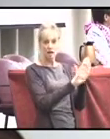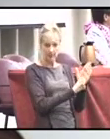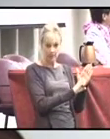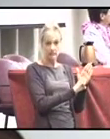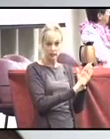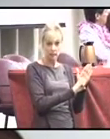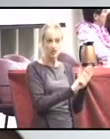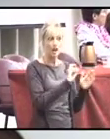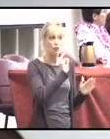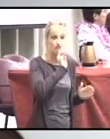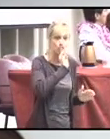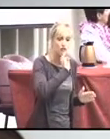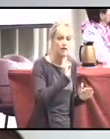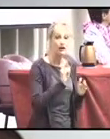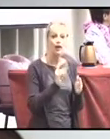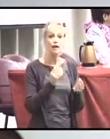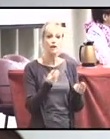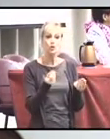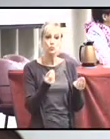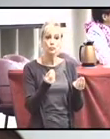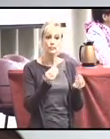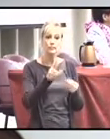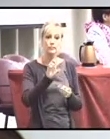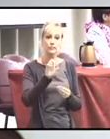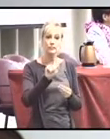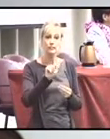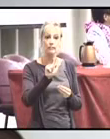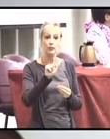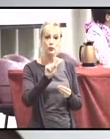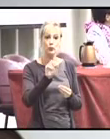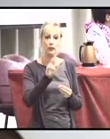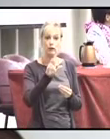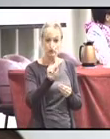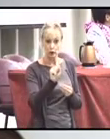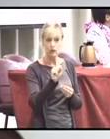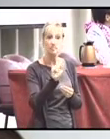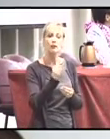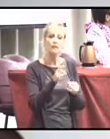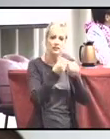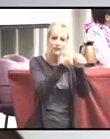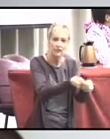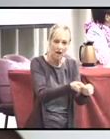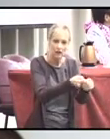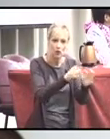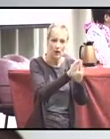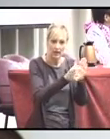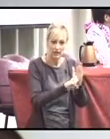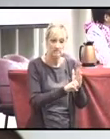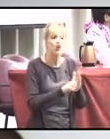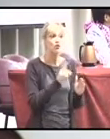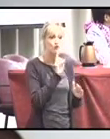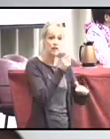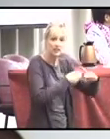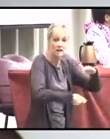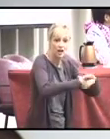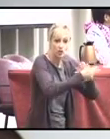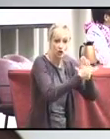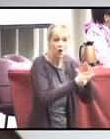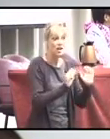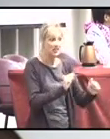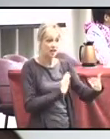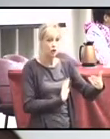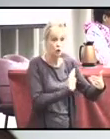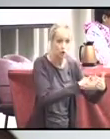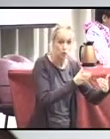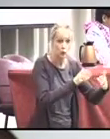and realtors have to abide by certain ethics. A lot of them are actually under laws, and they could be sued or they could